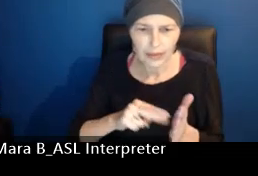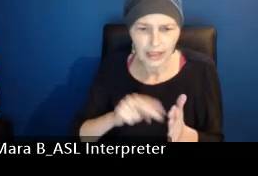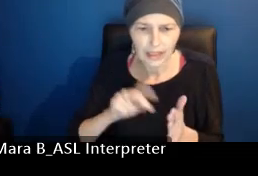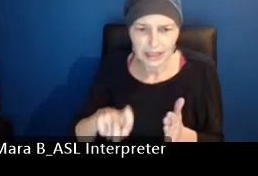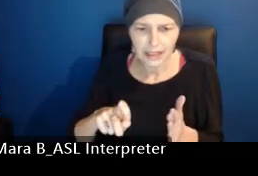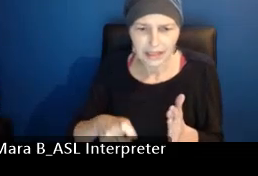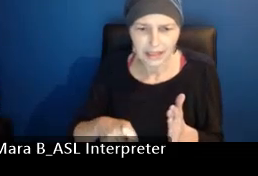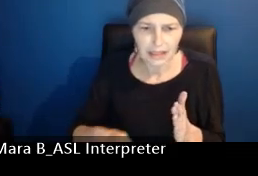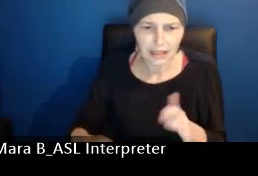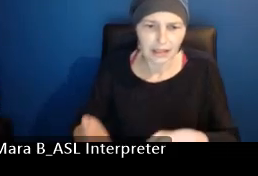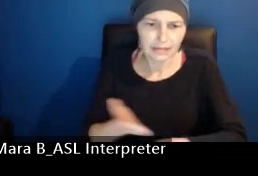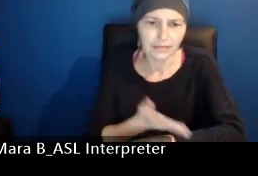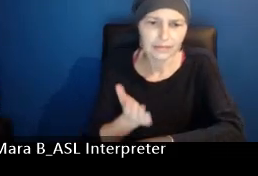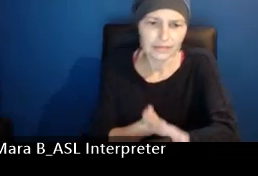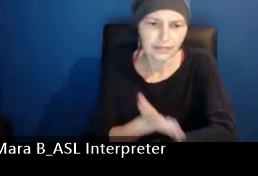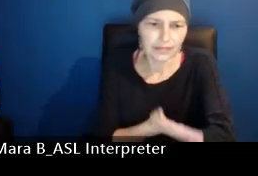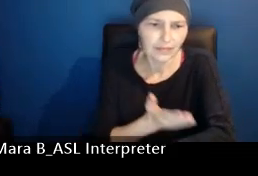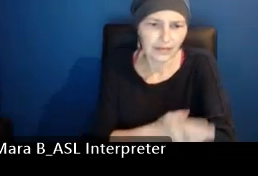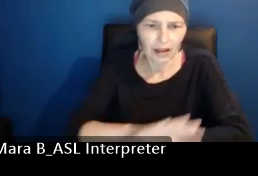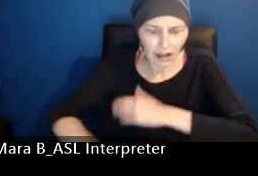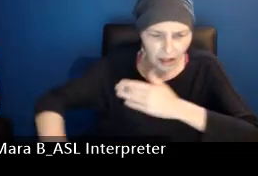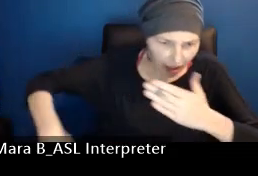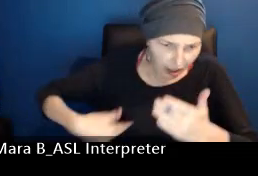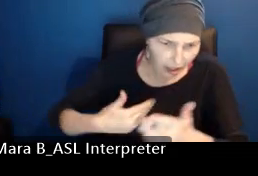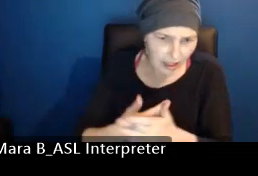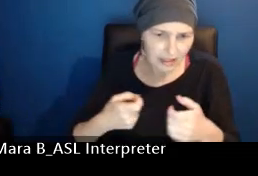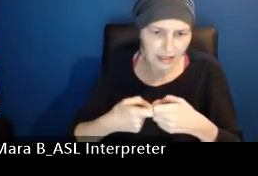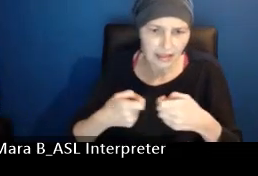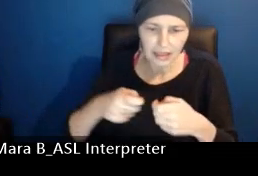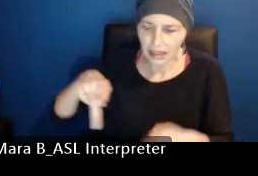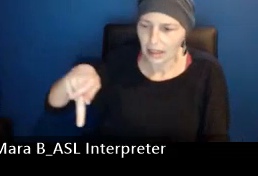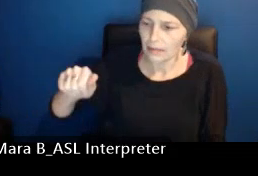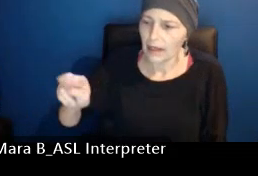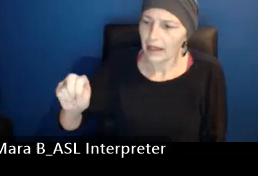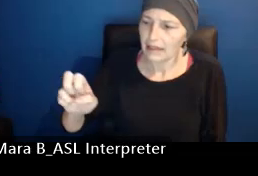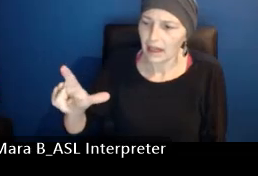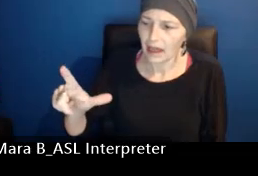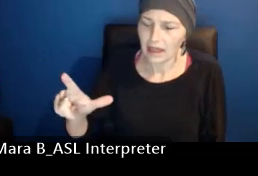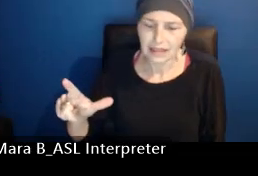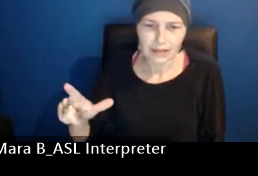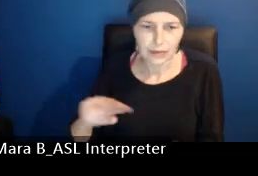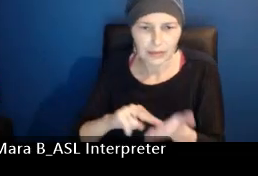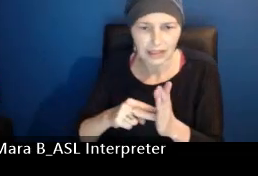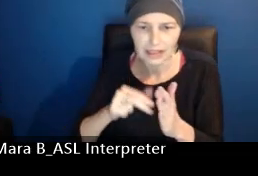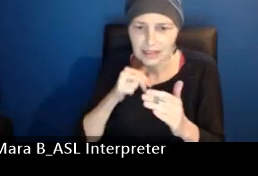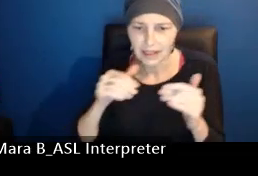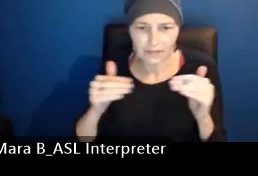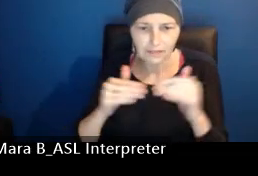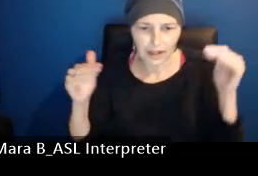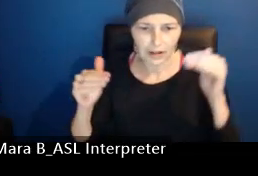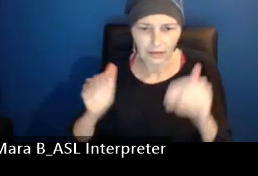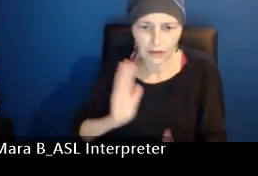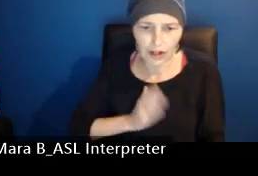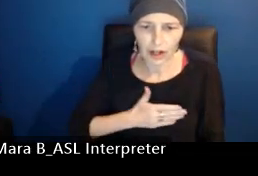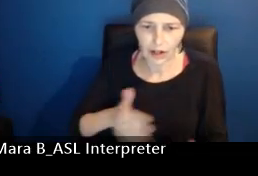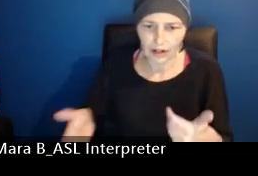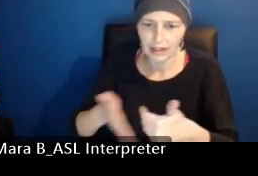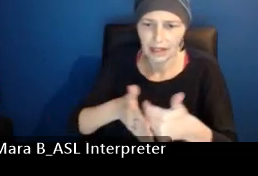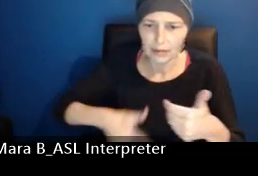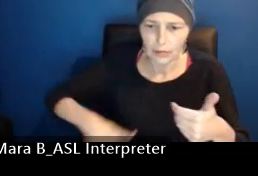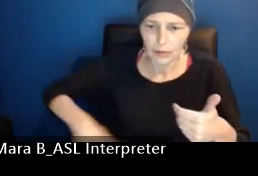redo all the electricity panels. So I just don't think it's fair for our neighborhood. I mean, I don't like